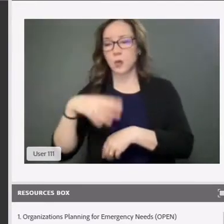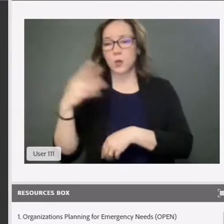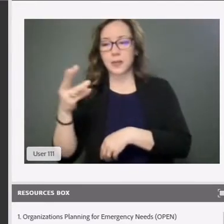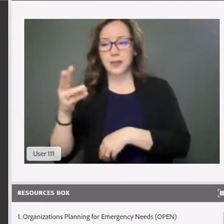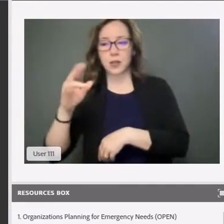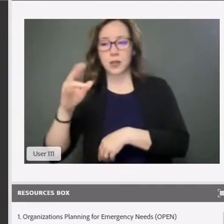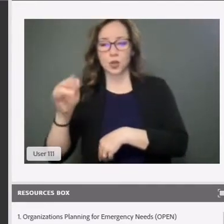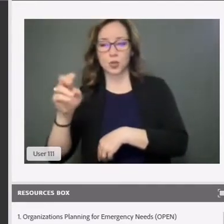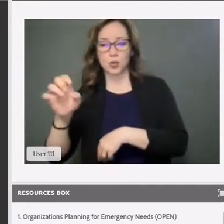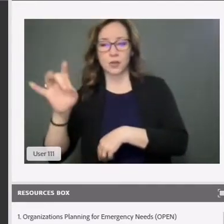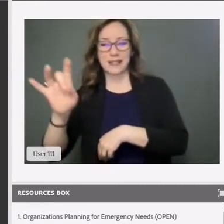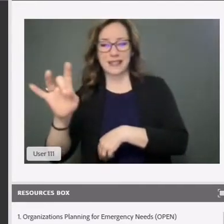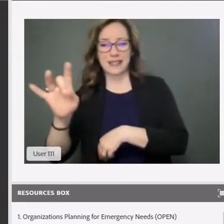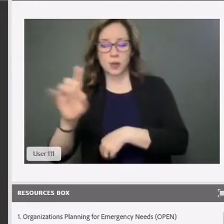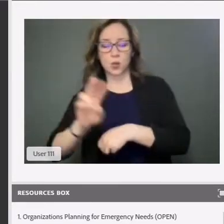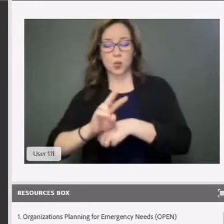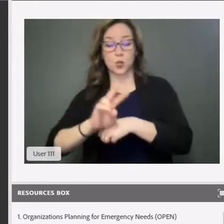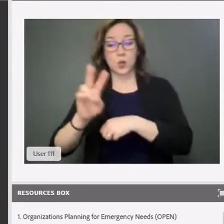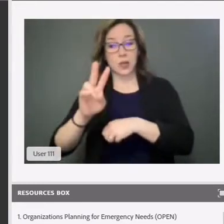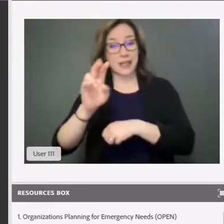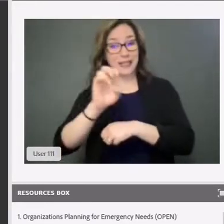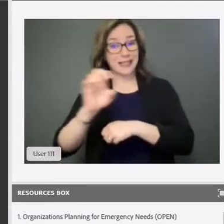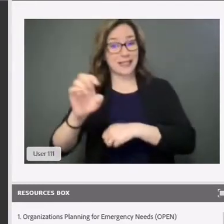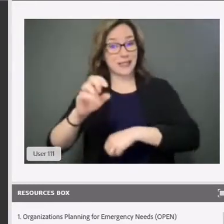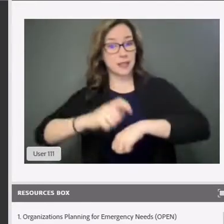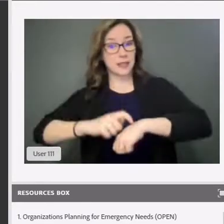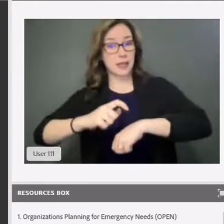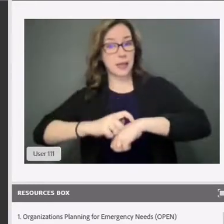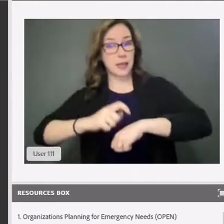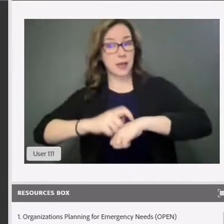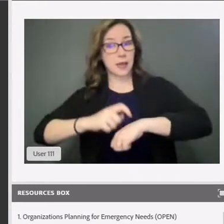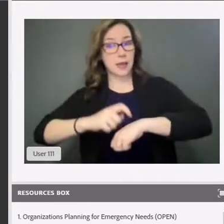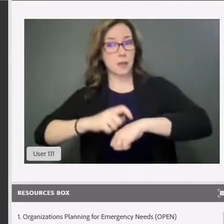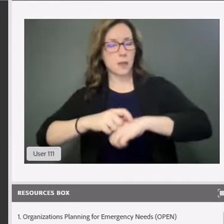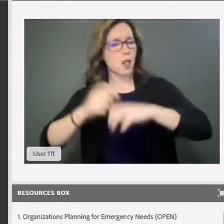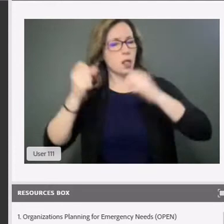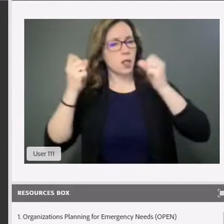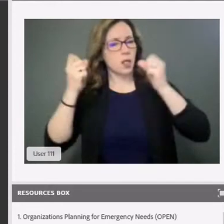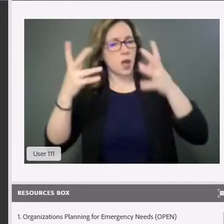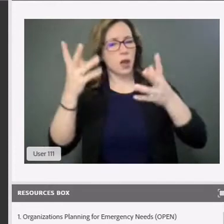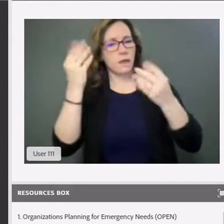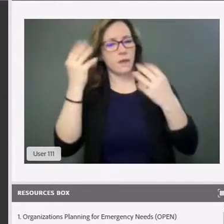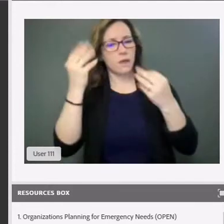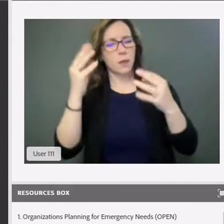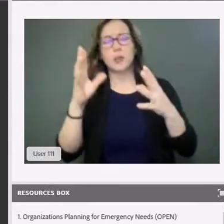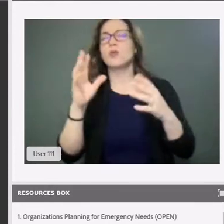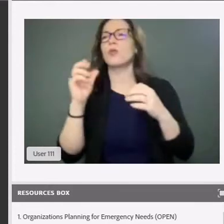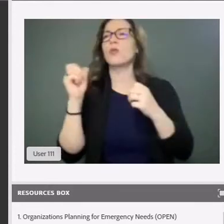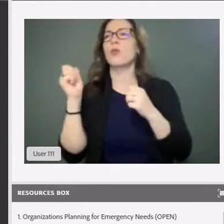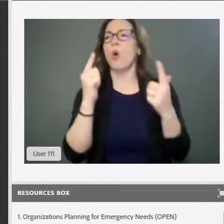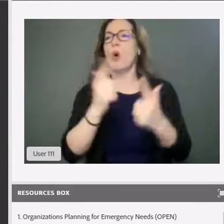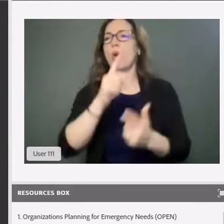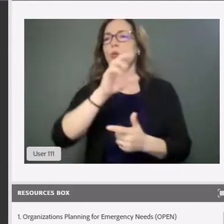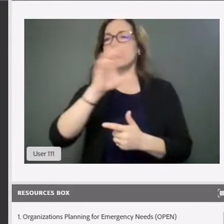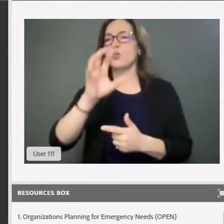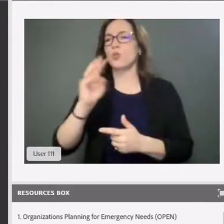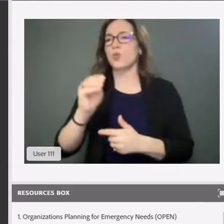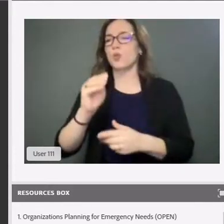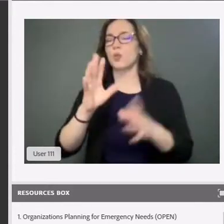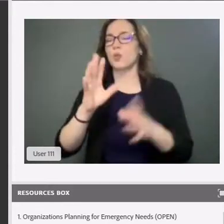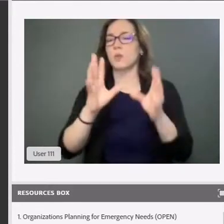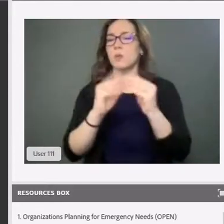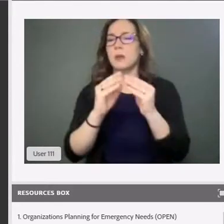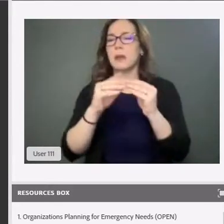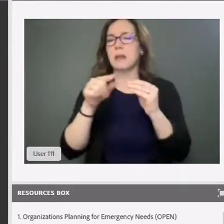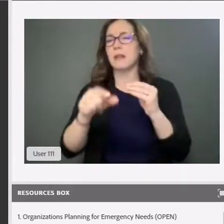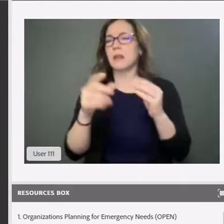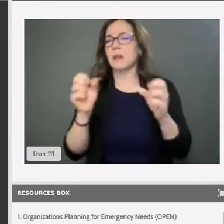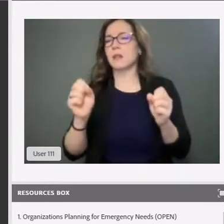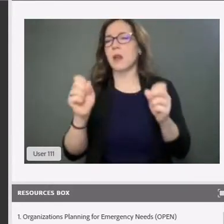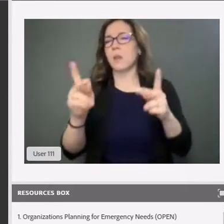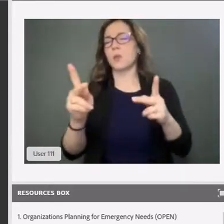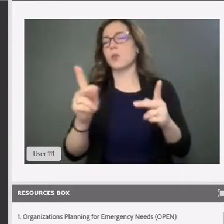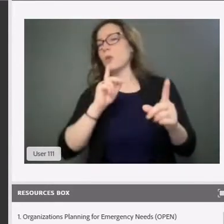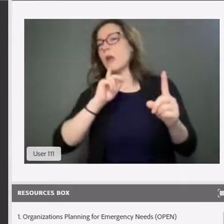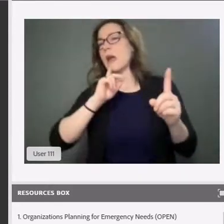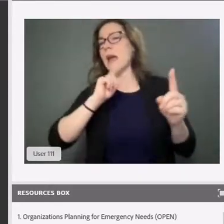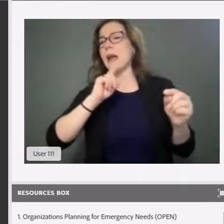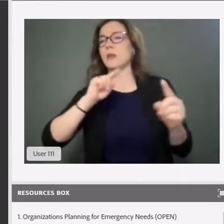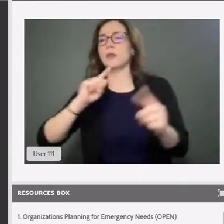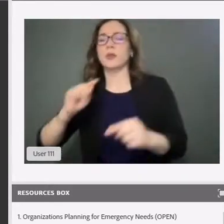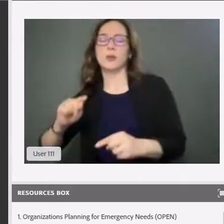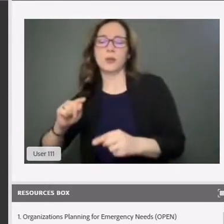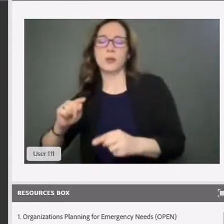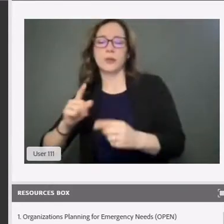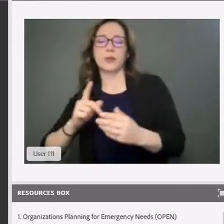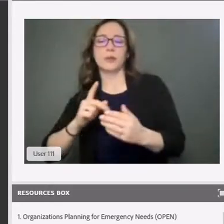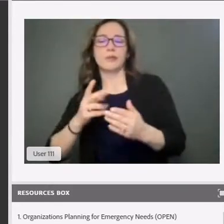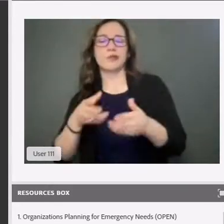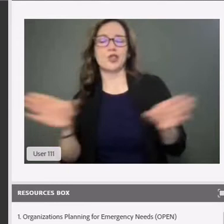at 2 o'clock Eastern Time. And there's a lot of information. They're all Zoom meetings. And really, we just take these opportunities to answer any general